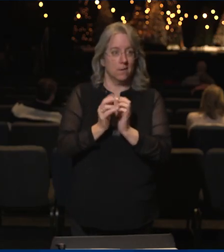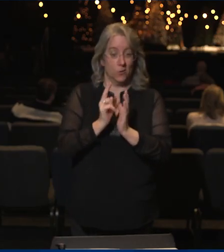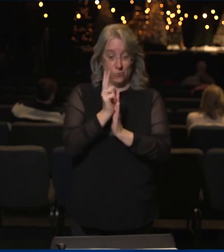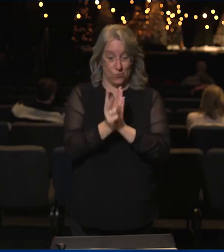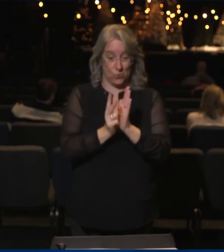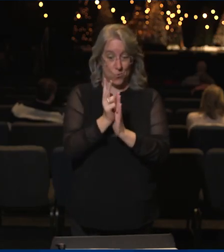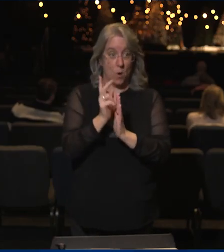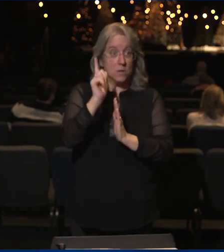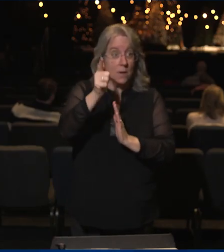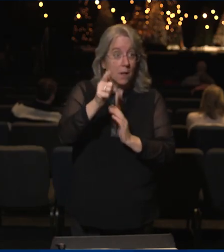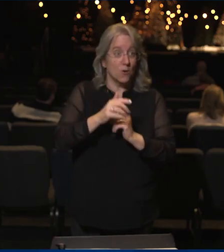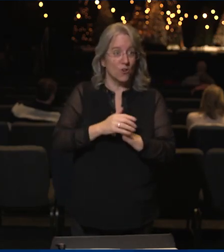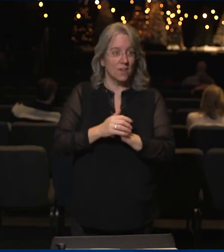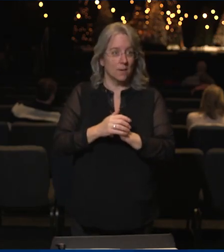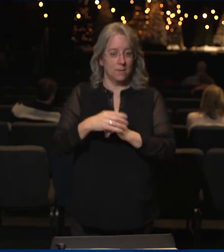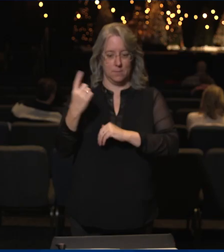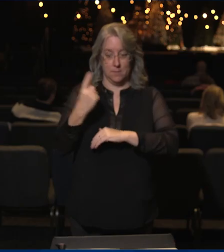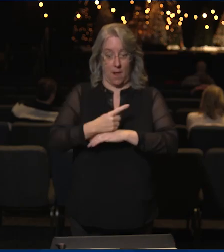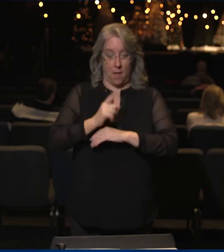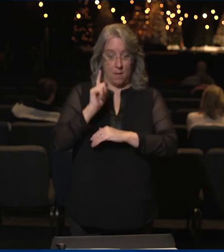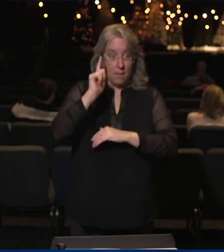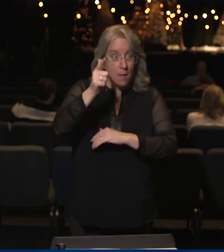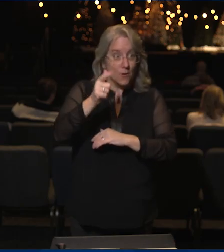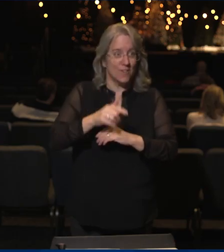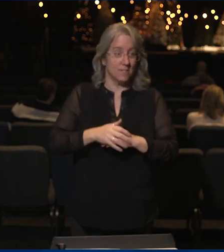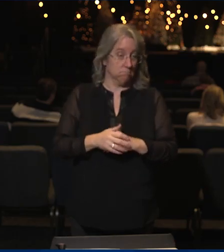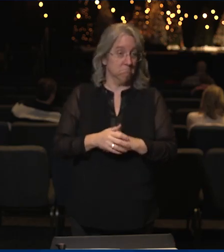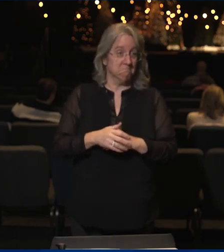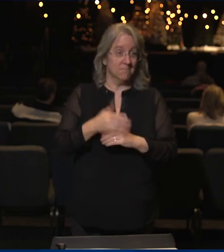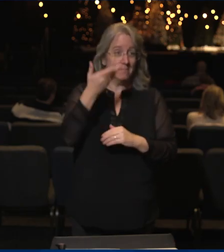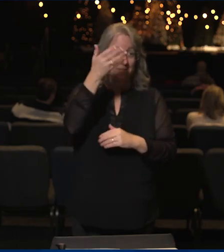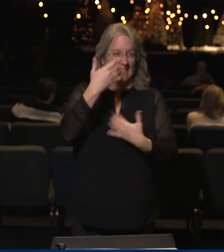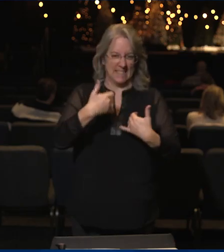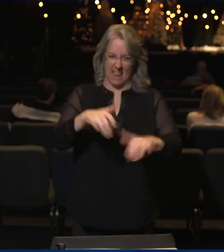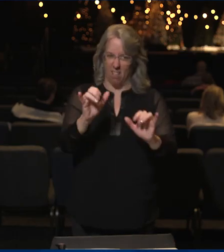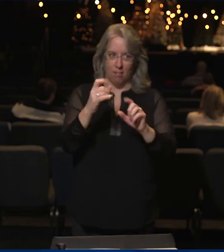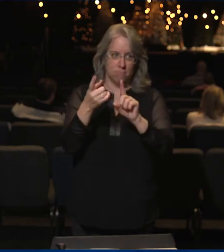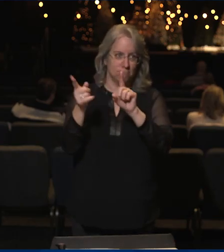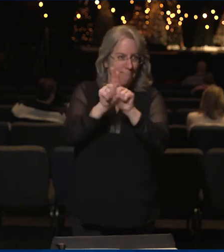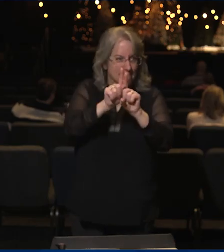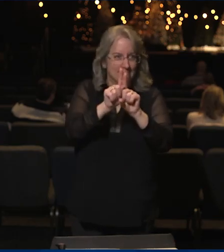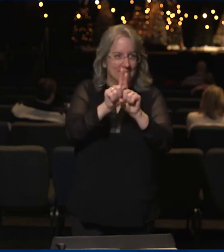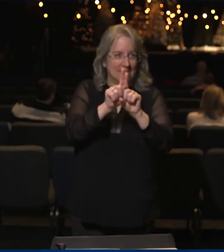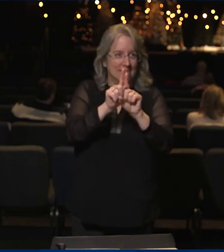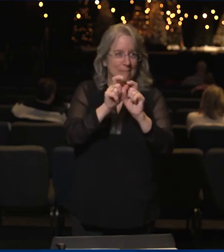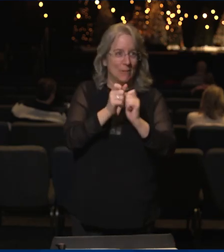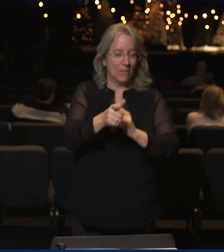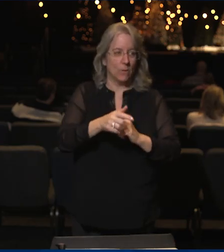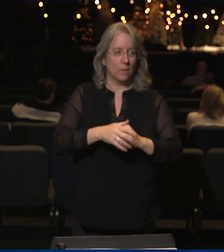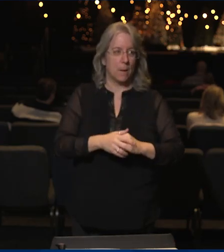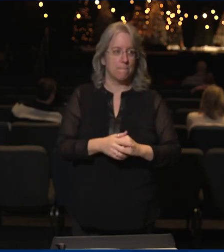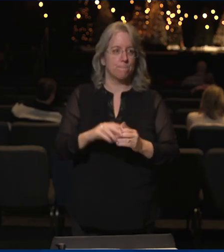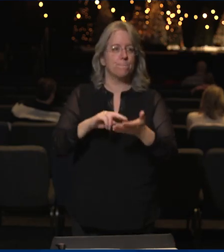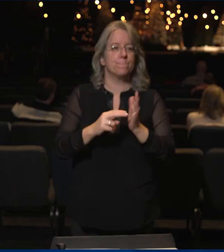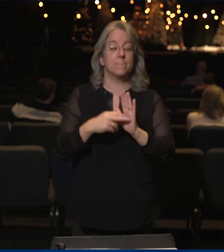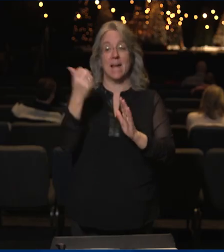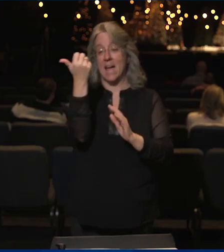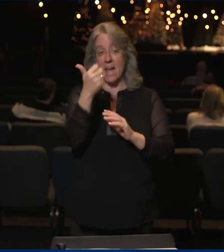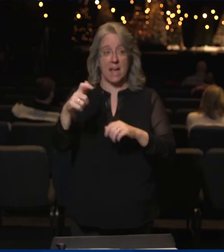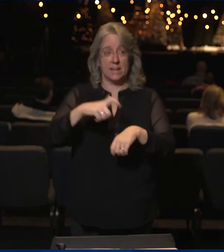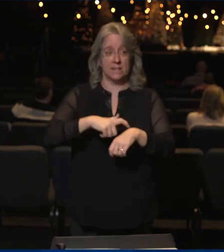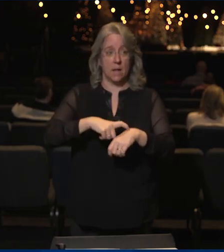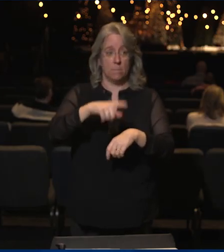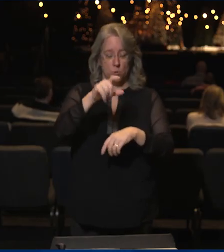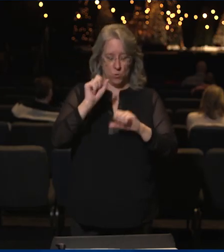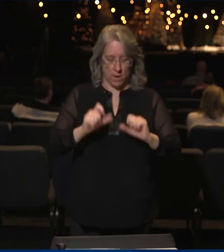and in a day from now. And so at any time, you can just pause